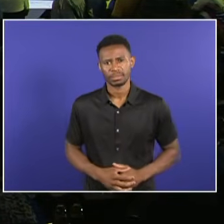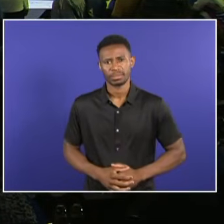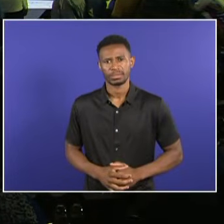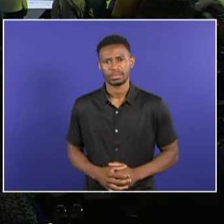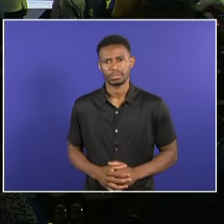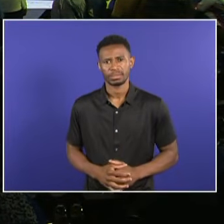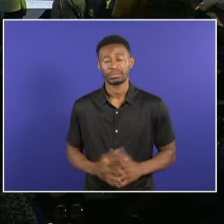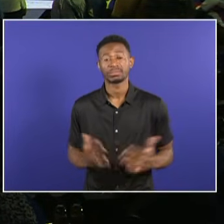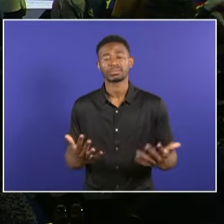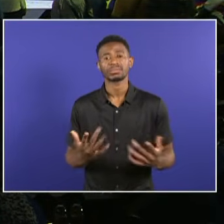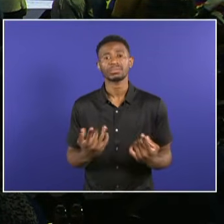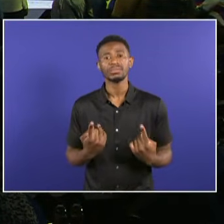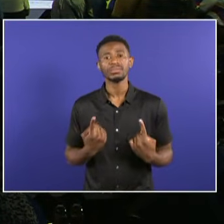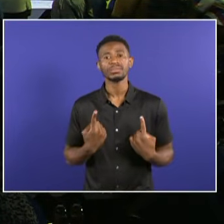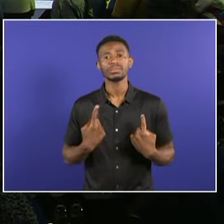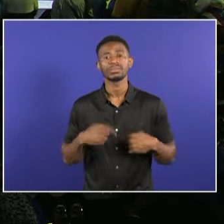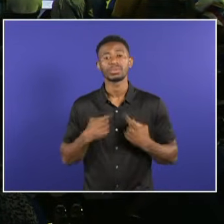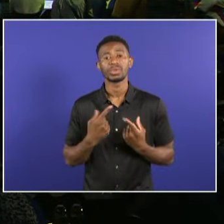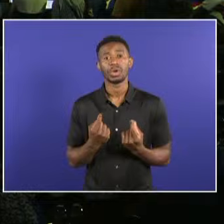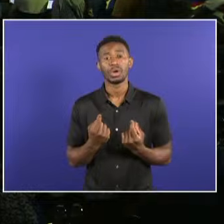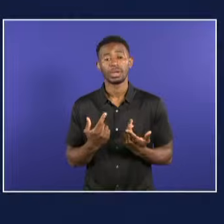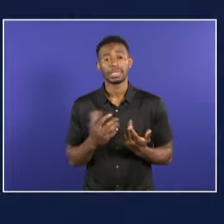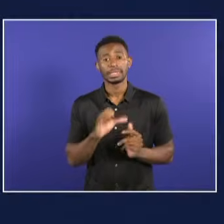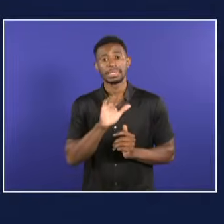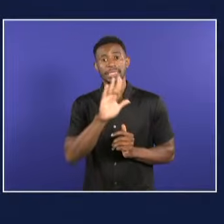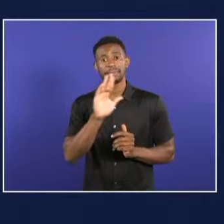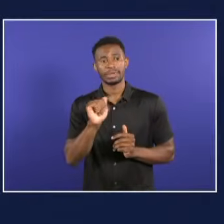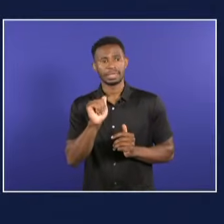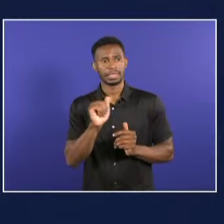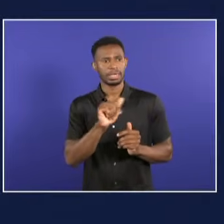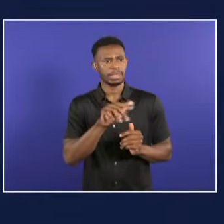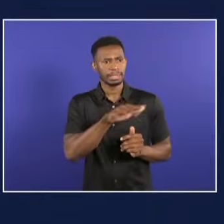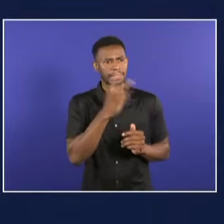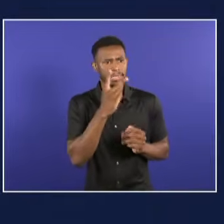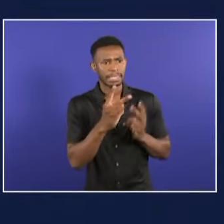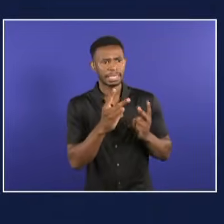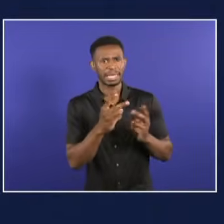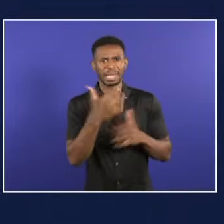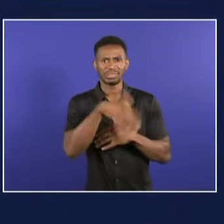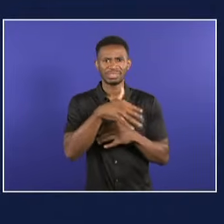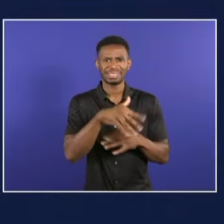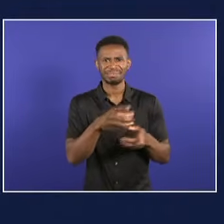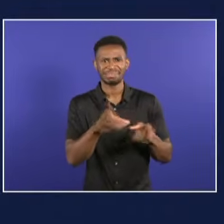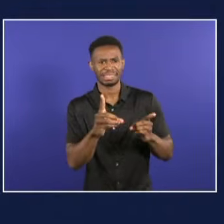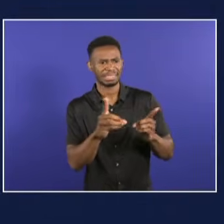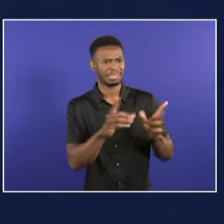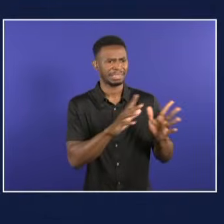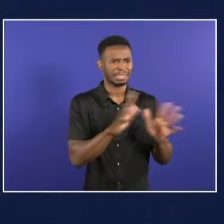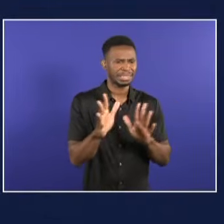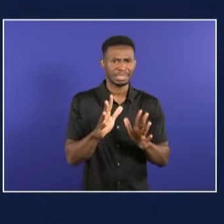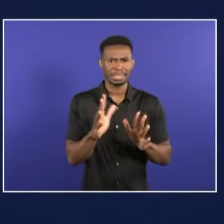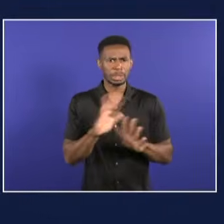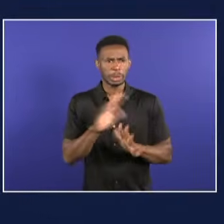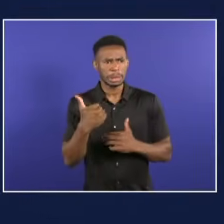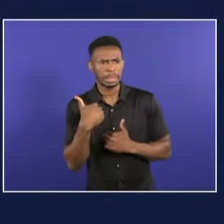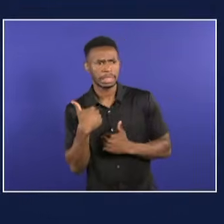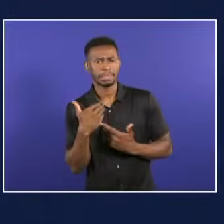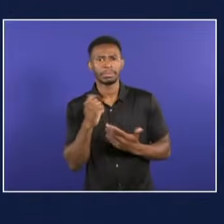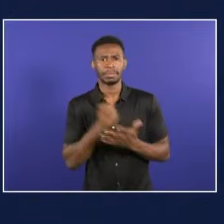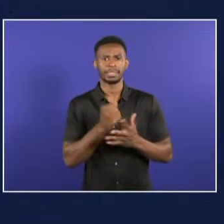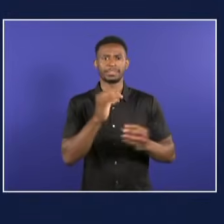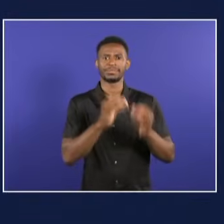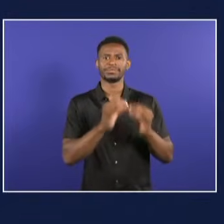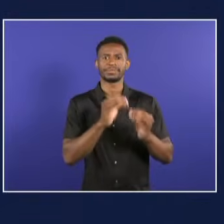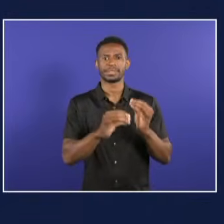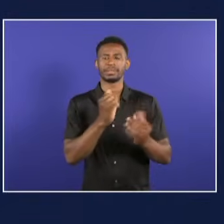We must take back our streets. We must restore faith in our criminal justice system. We must